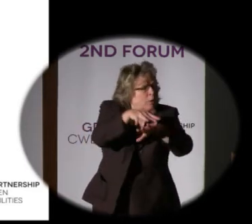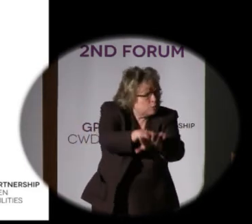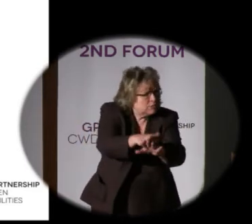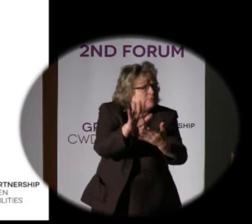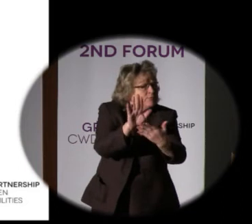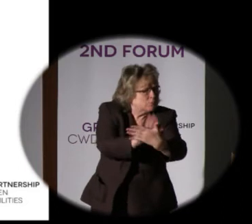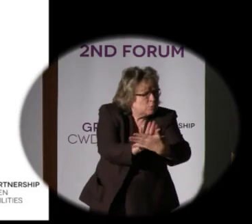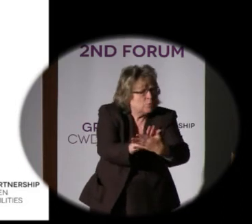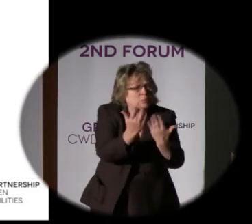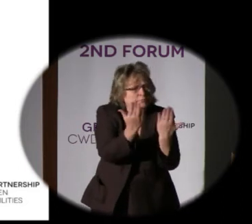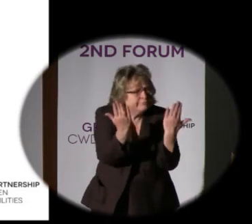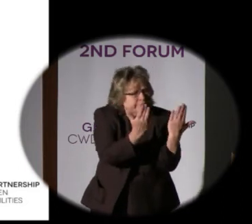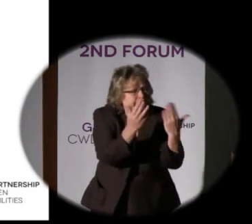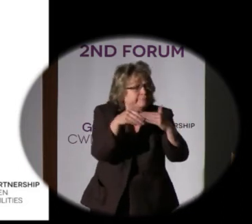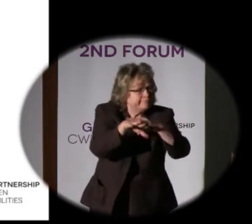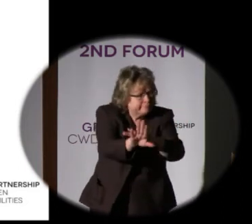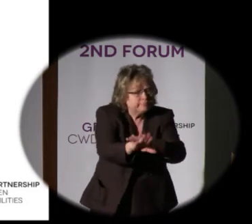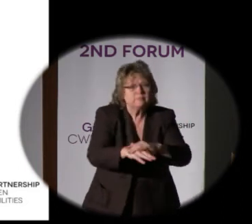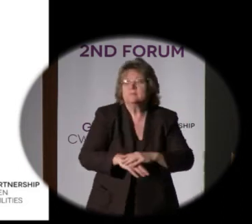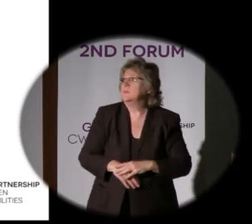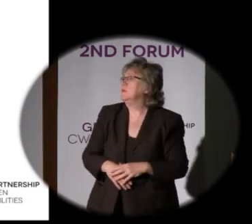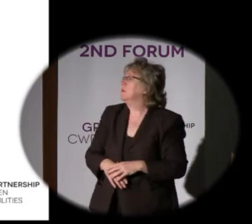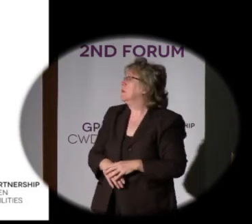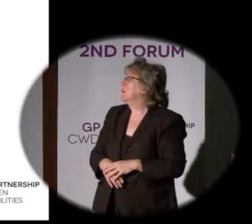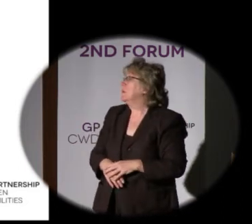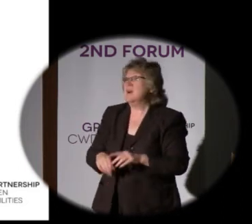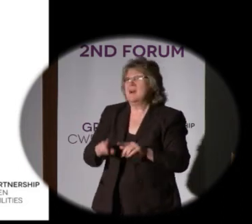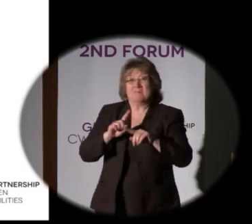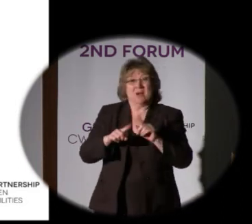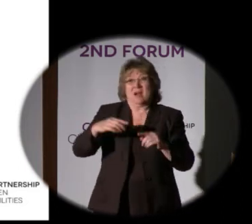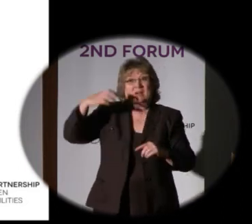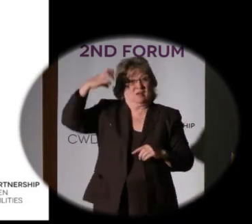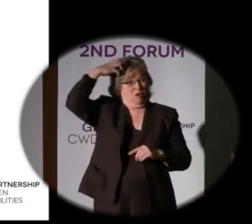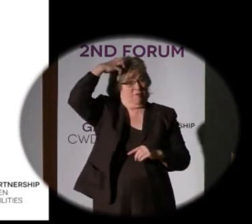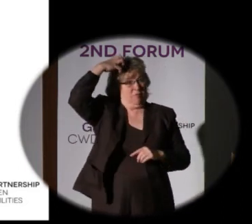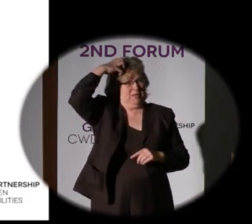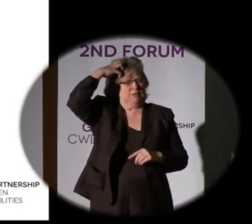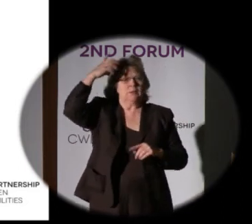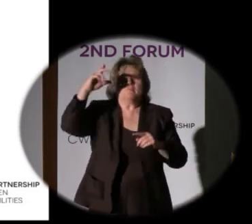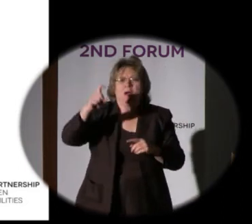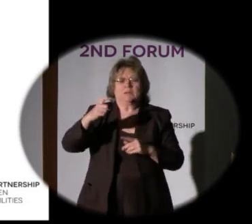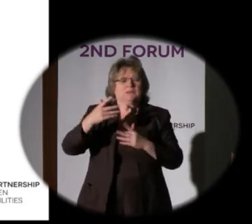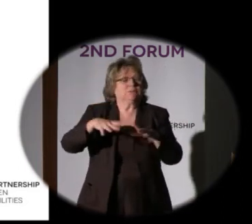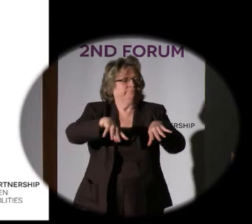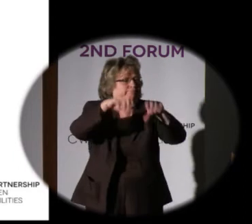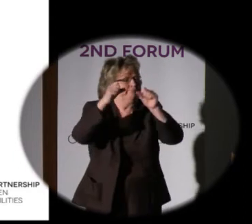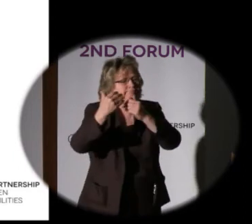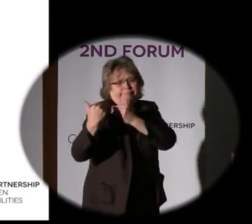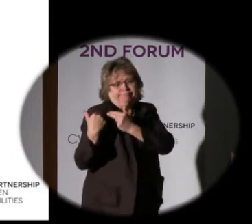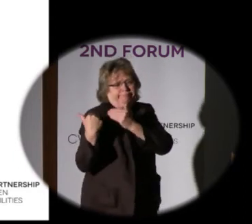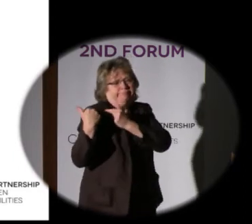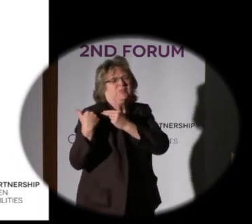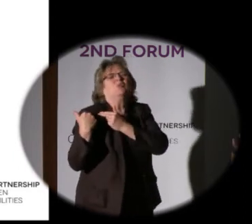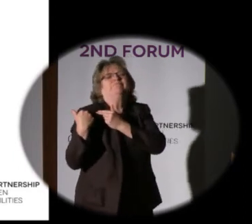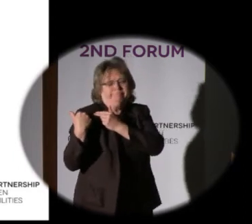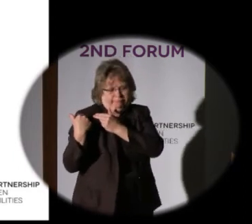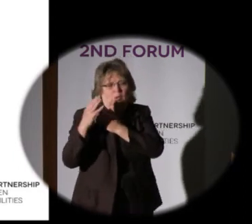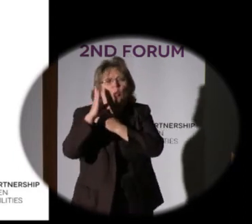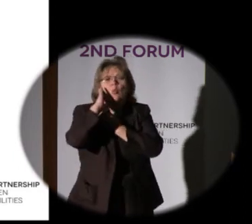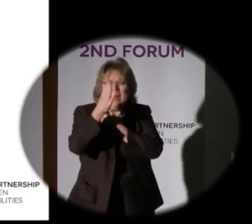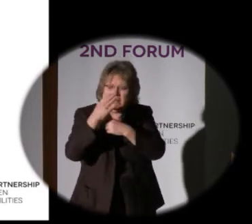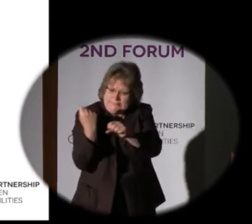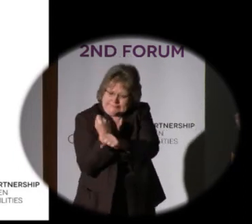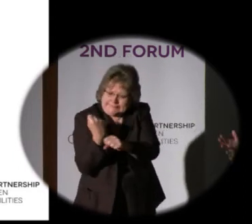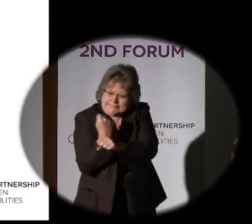agenda on a clear international commitment on the right to education for persons with disabilities. Raising the profile,